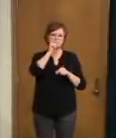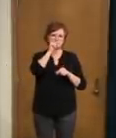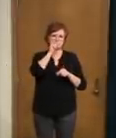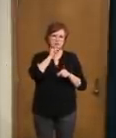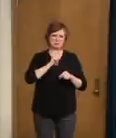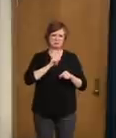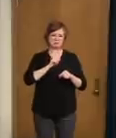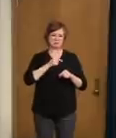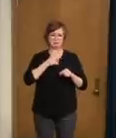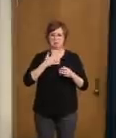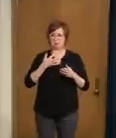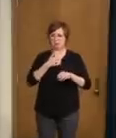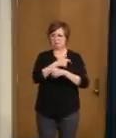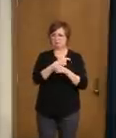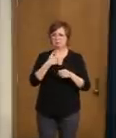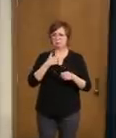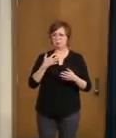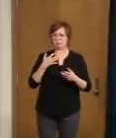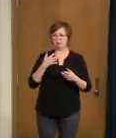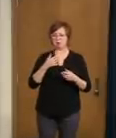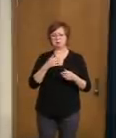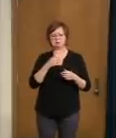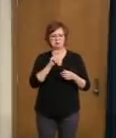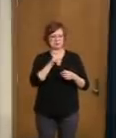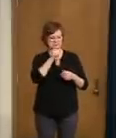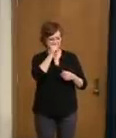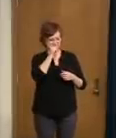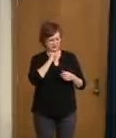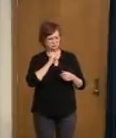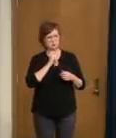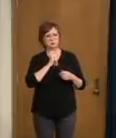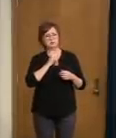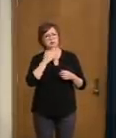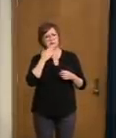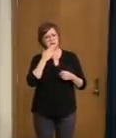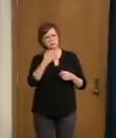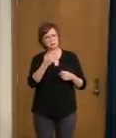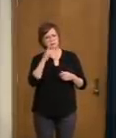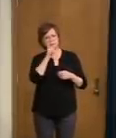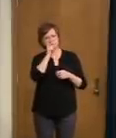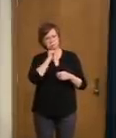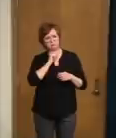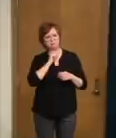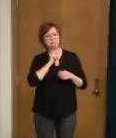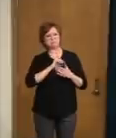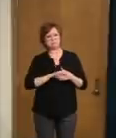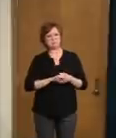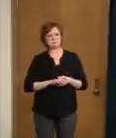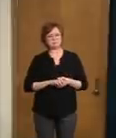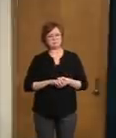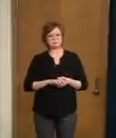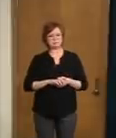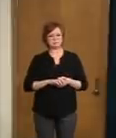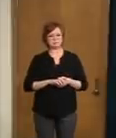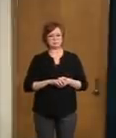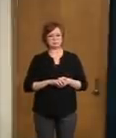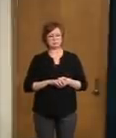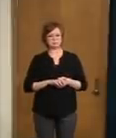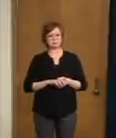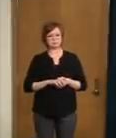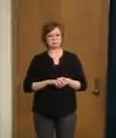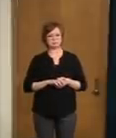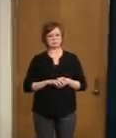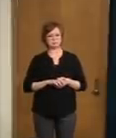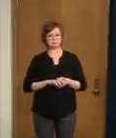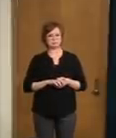vaccine. And that's really really positive news in terms of achieving a high level of